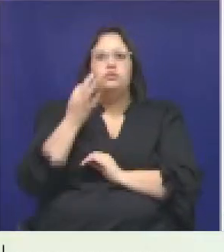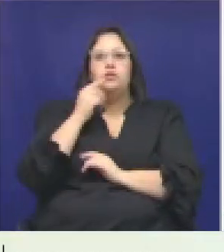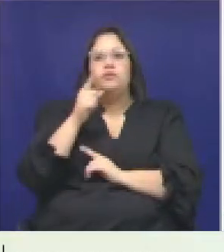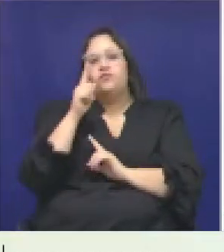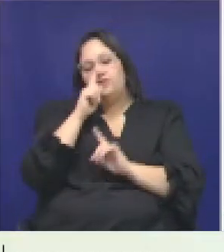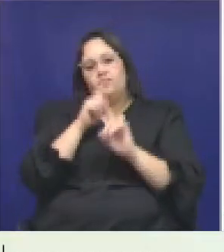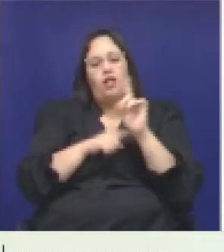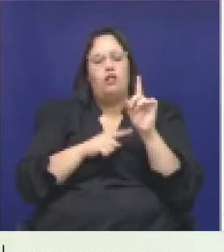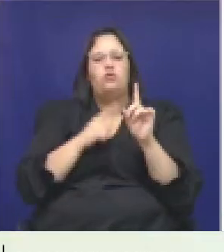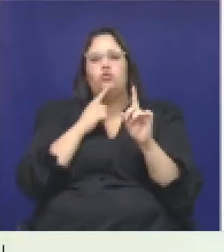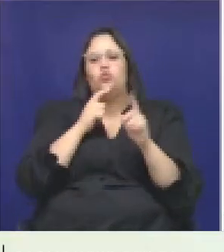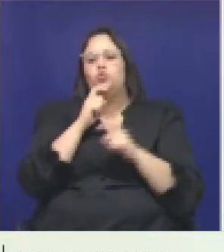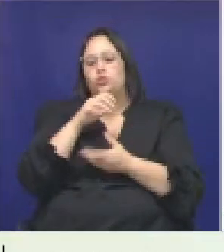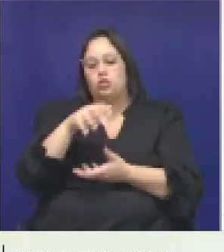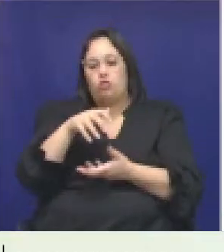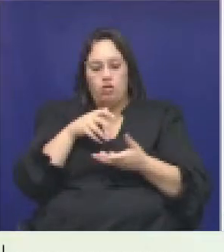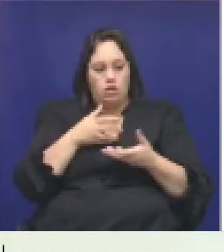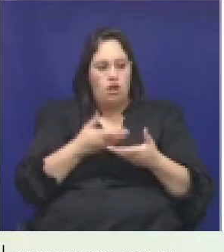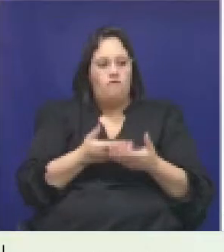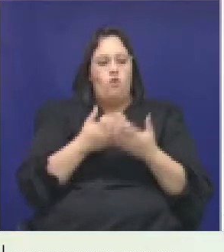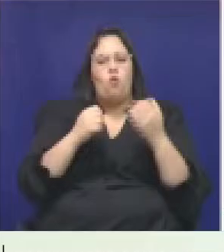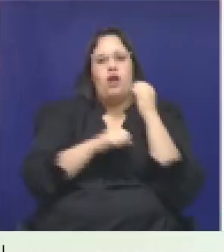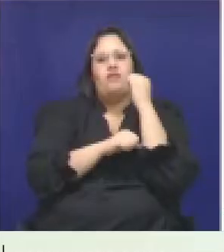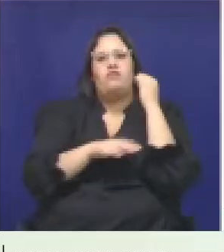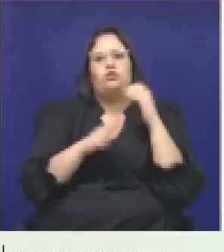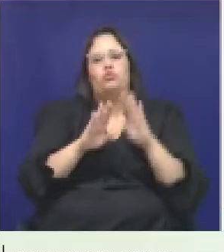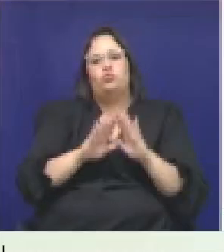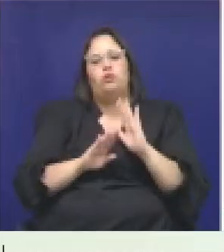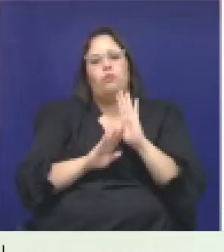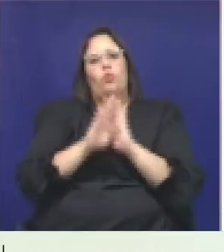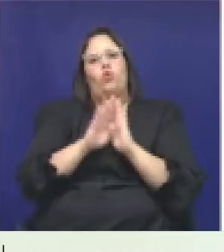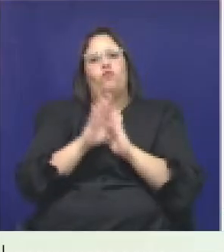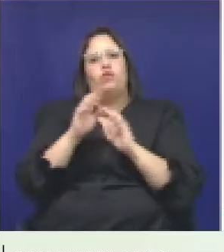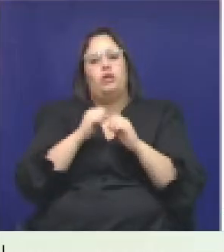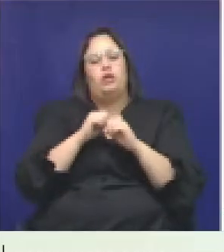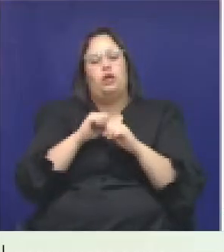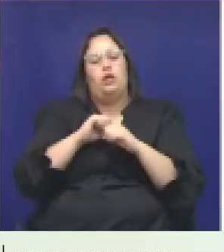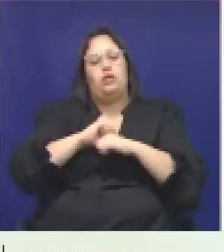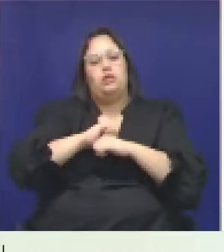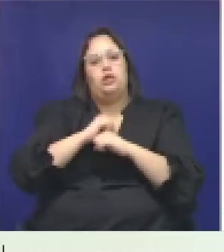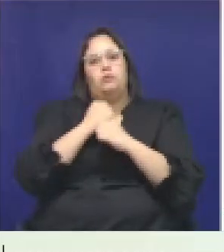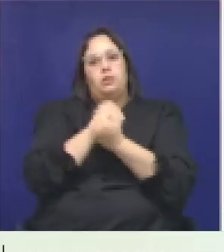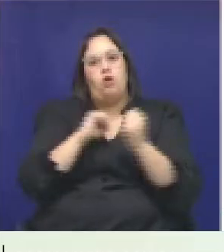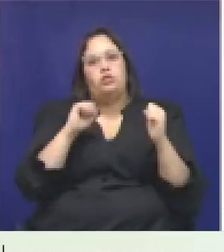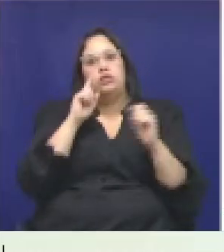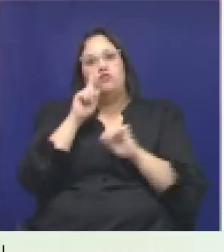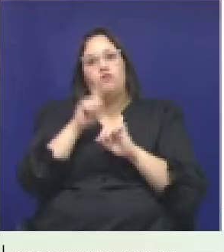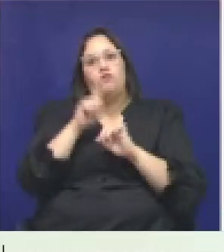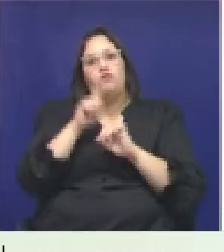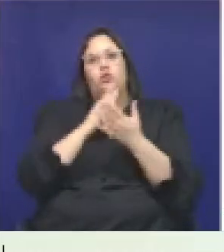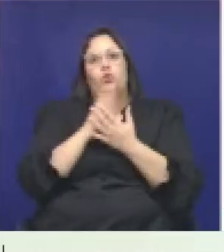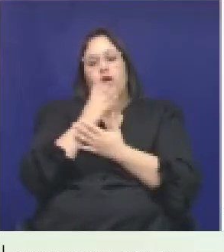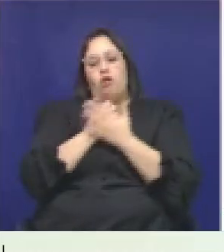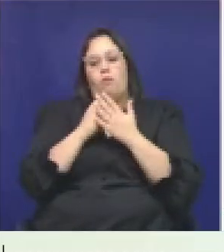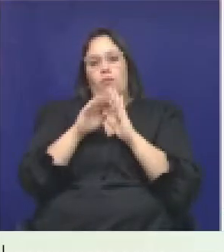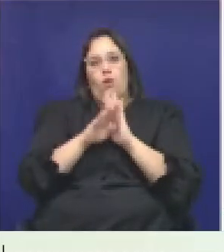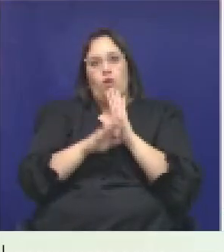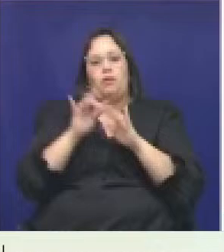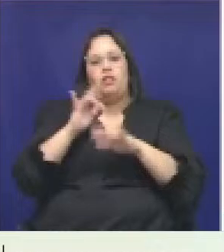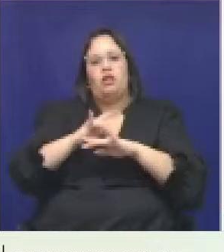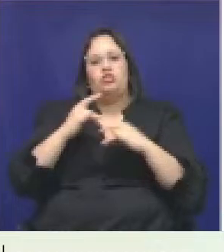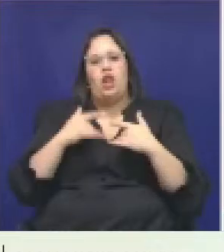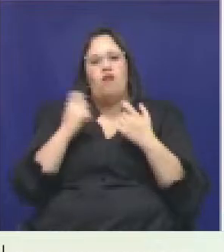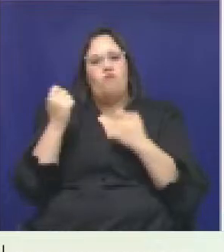to leverage data as an infrastructure to enhance democracy by failing to ensure that economic programs touch the lives of all